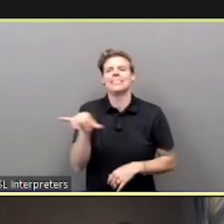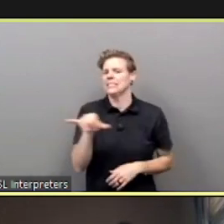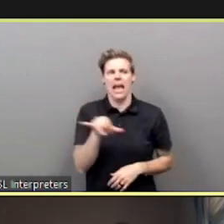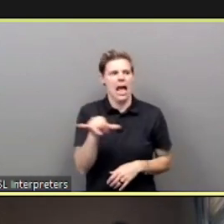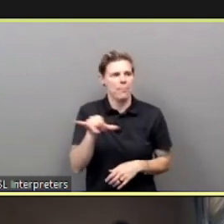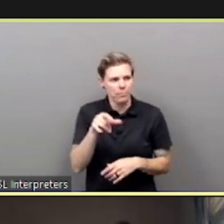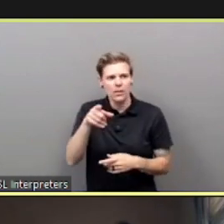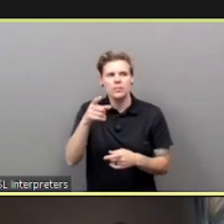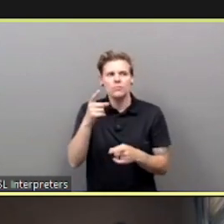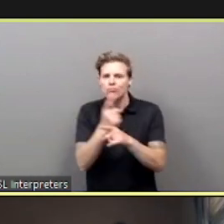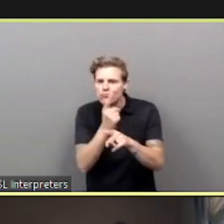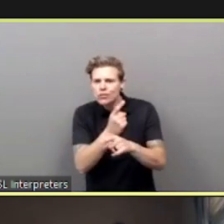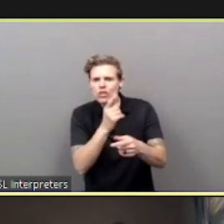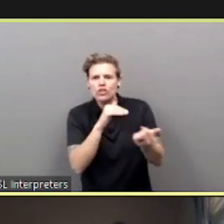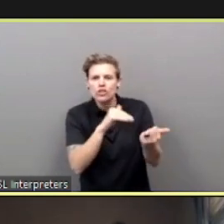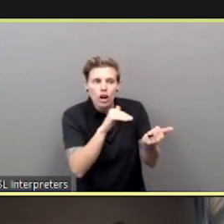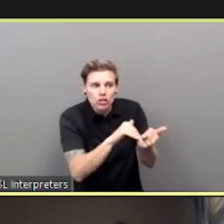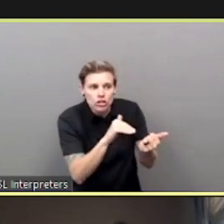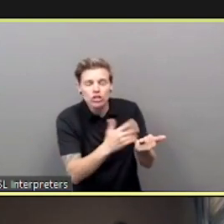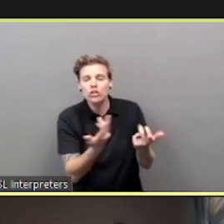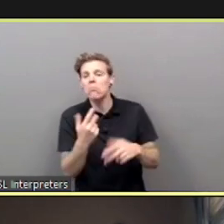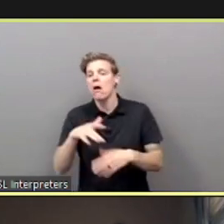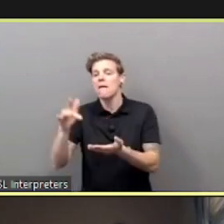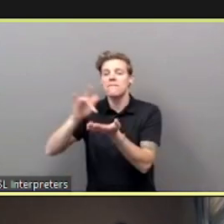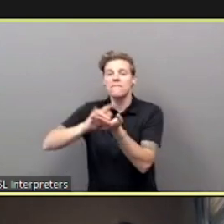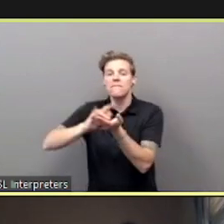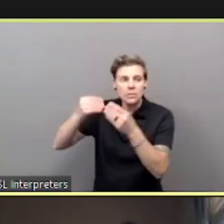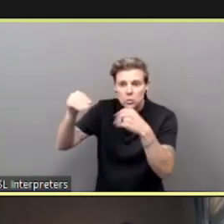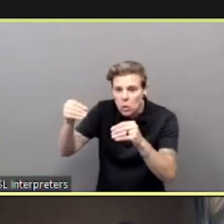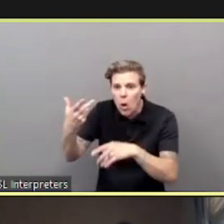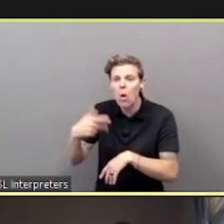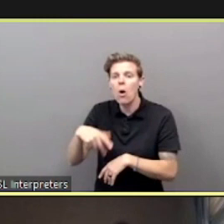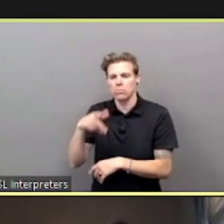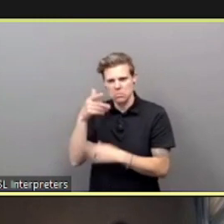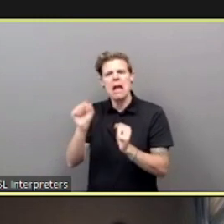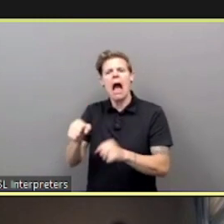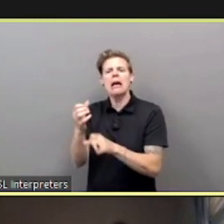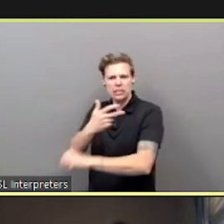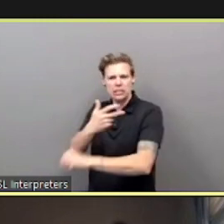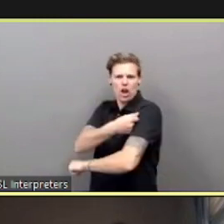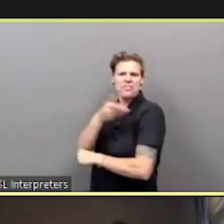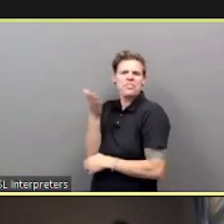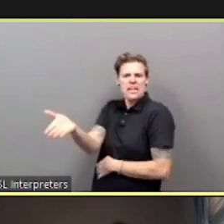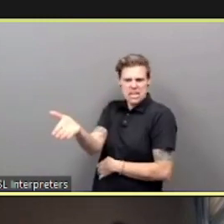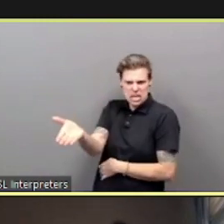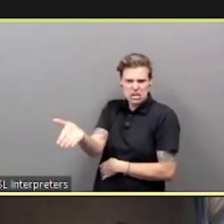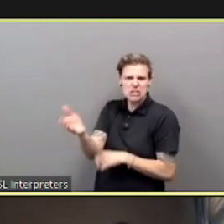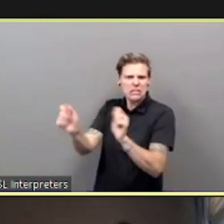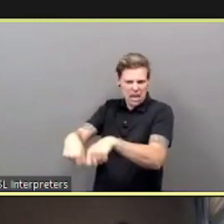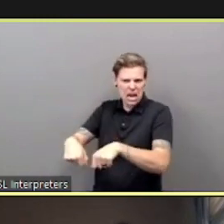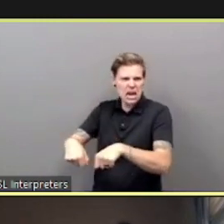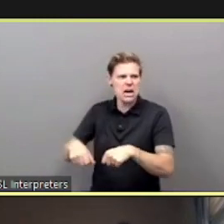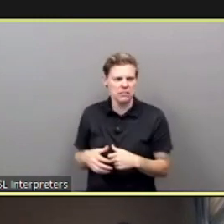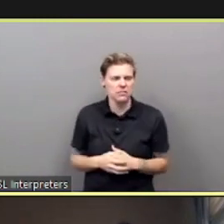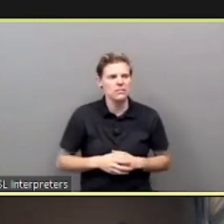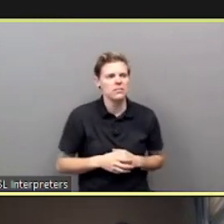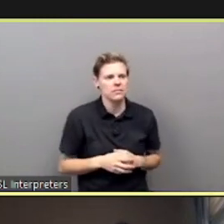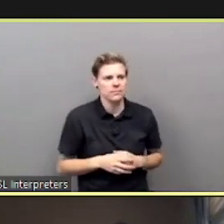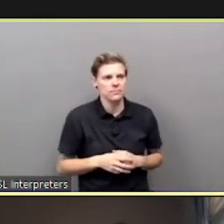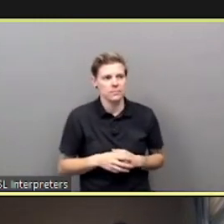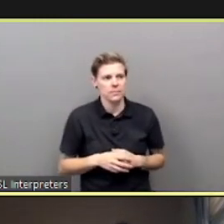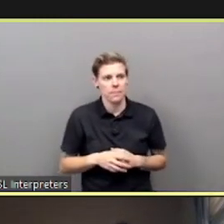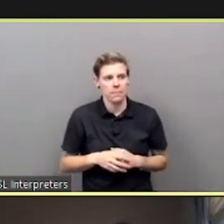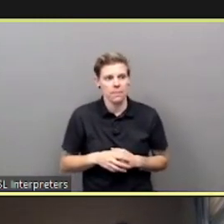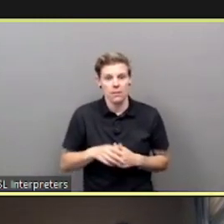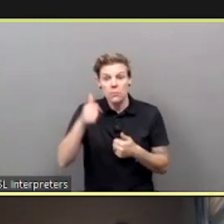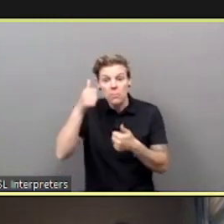your pharmacist, wherever you got your shots in the first place. And remember that you can still get your flu shot at the same